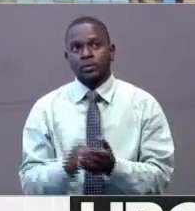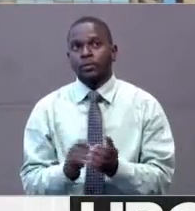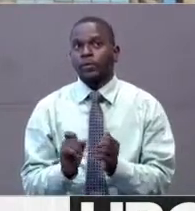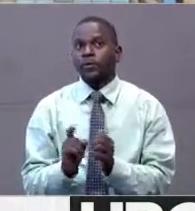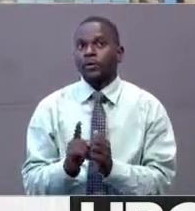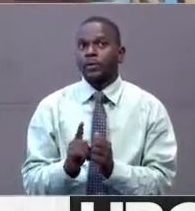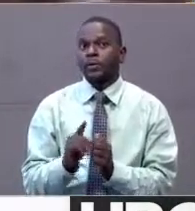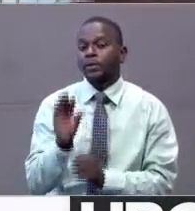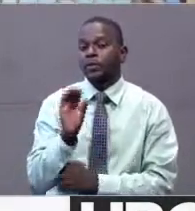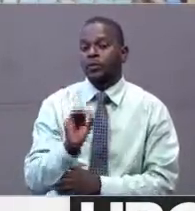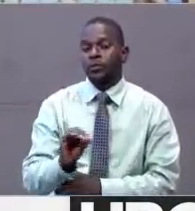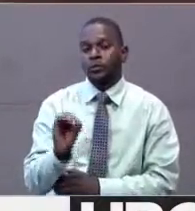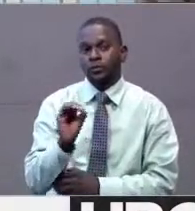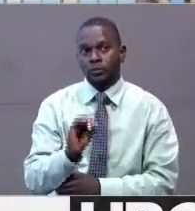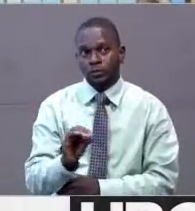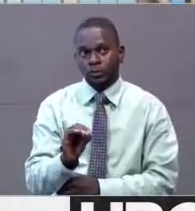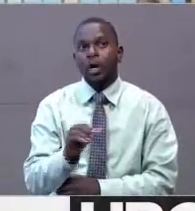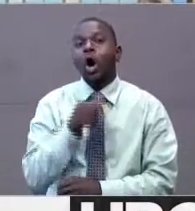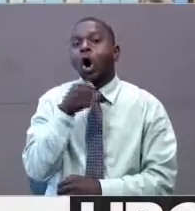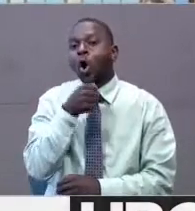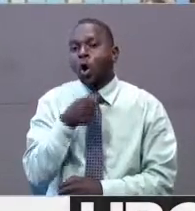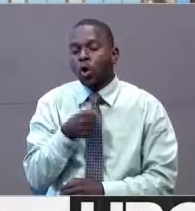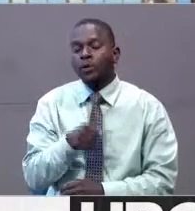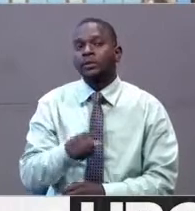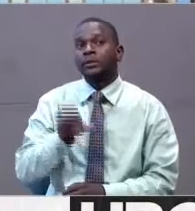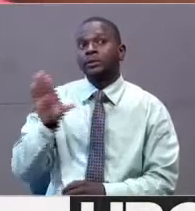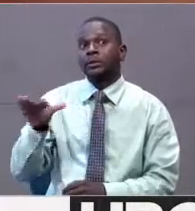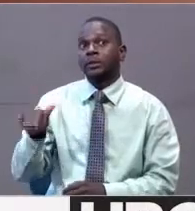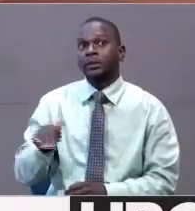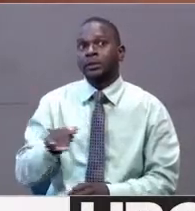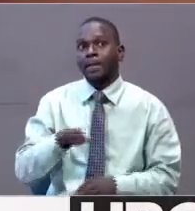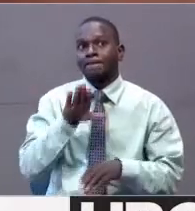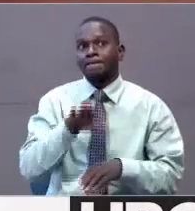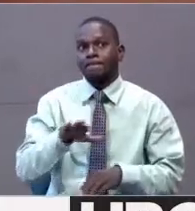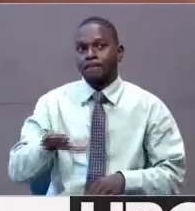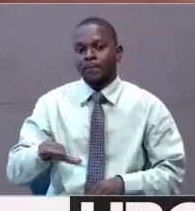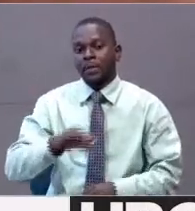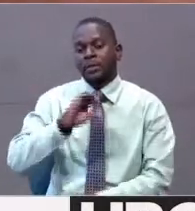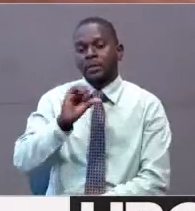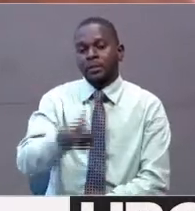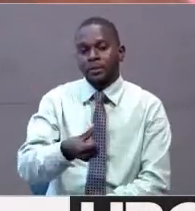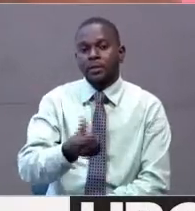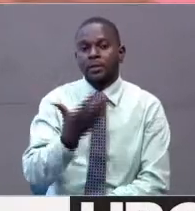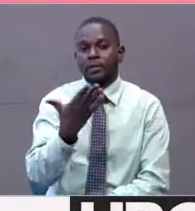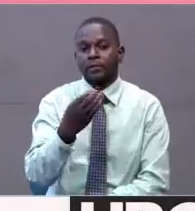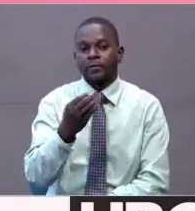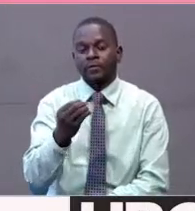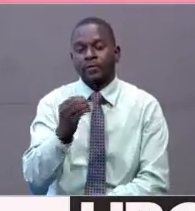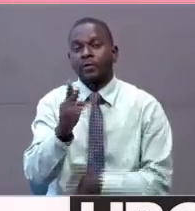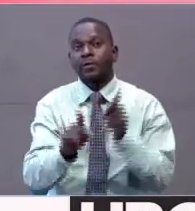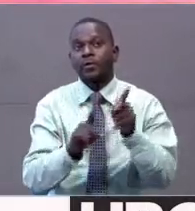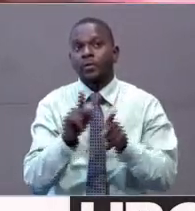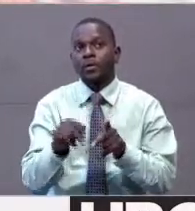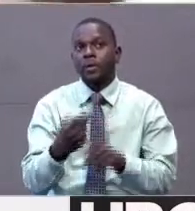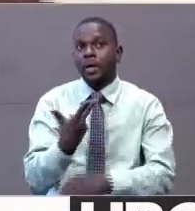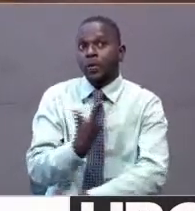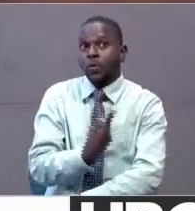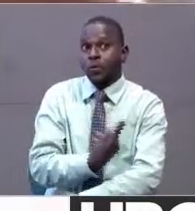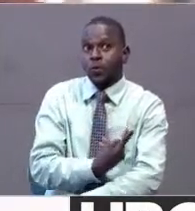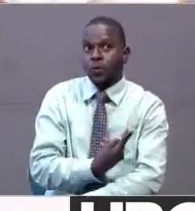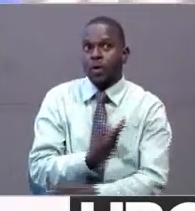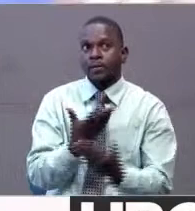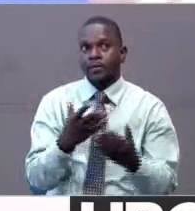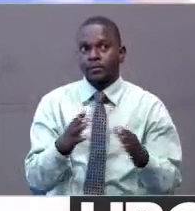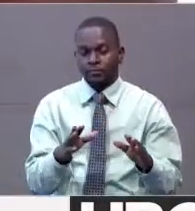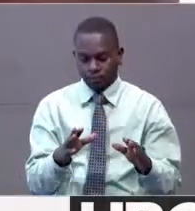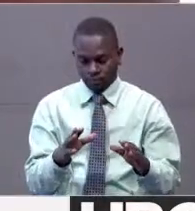11th October. At Oldie Taxi Park Vaccination Center, over 6,500 persons have so far been vaccinated,